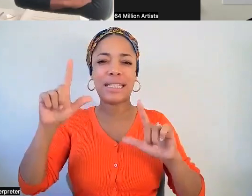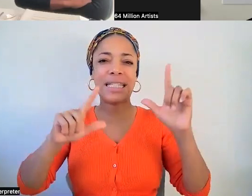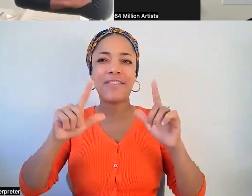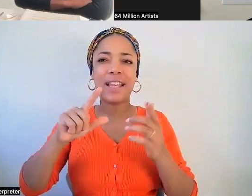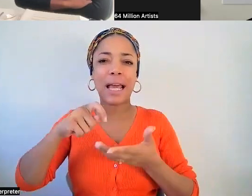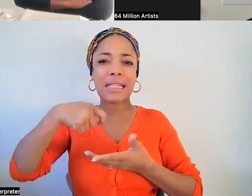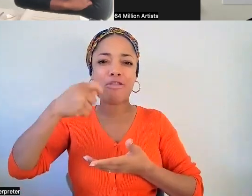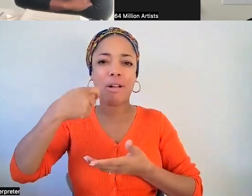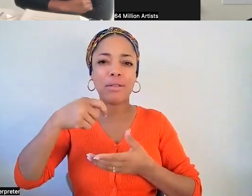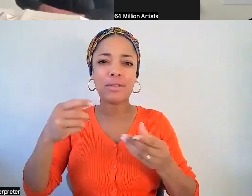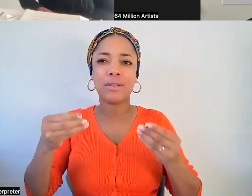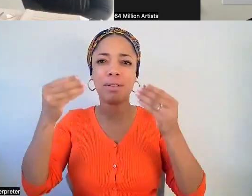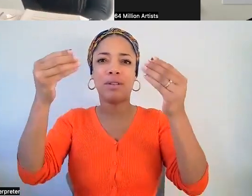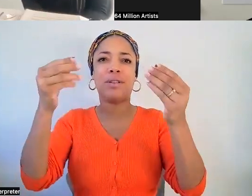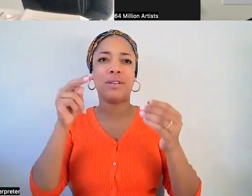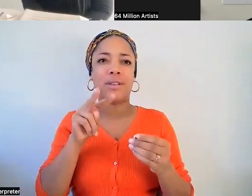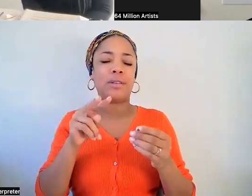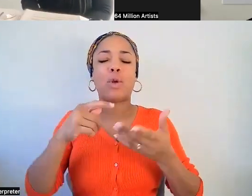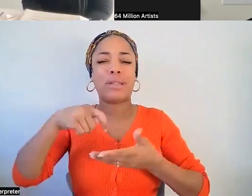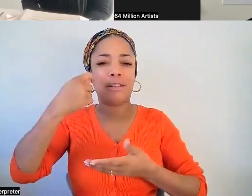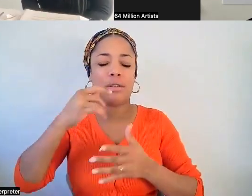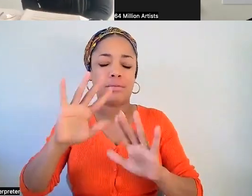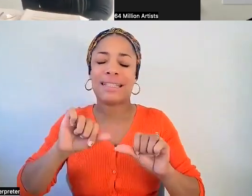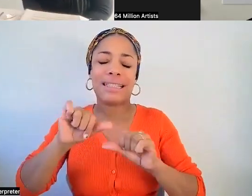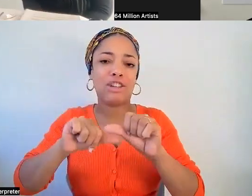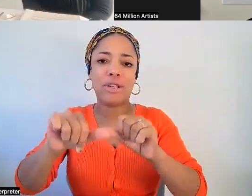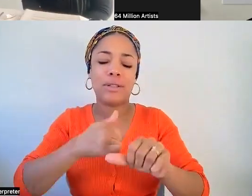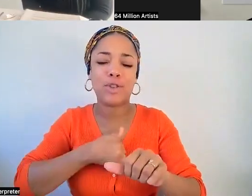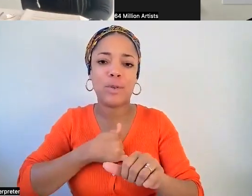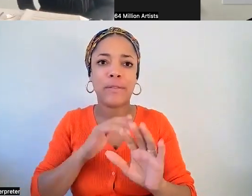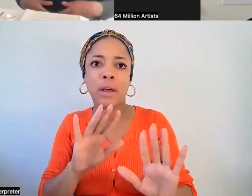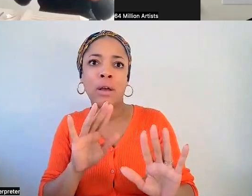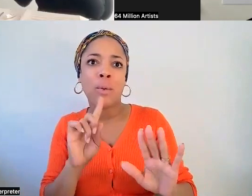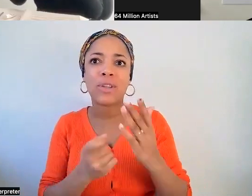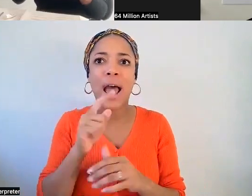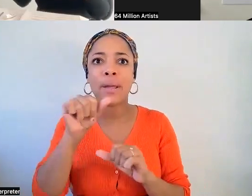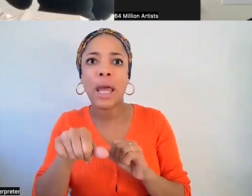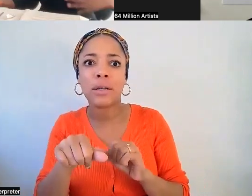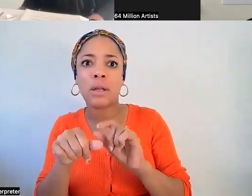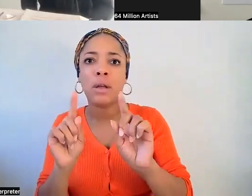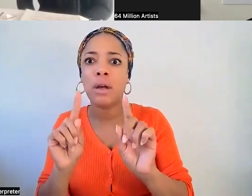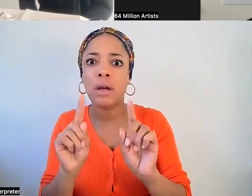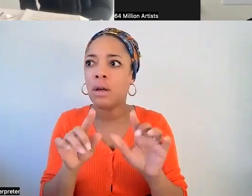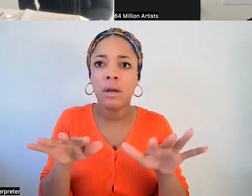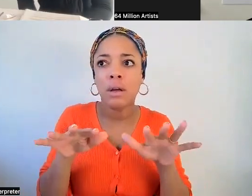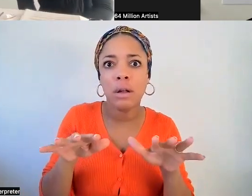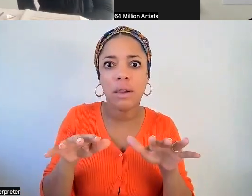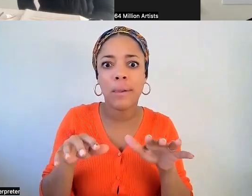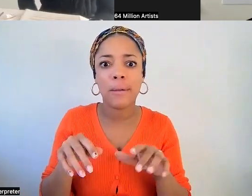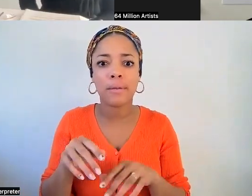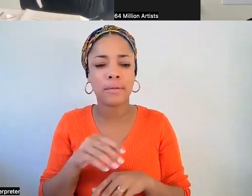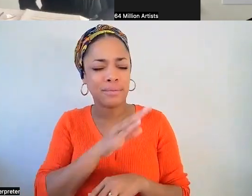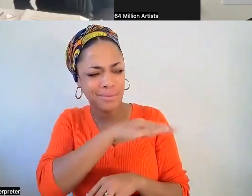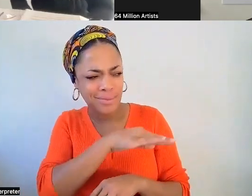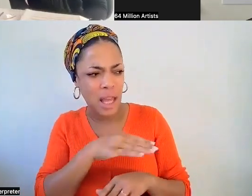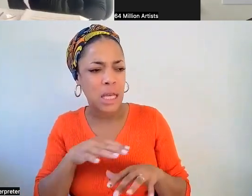jeopardy, things that you fear and wonder what's going to happen next. Does suspense always have to be scary? It can be exciting as well.